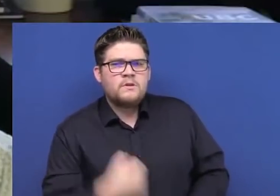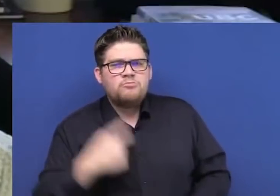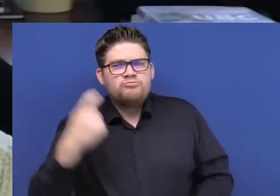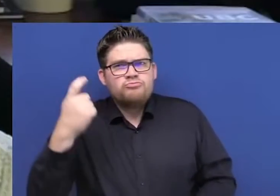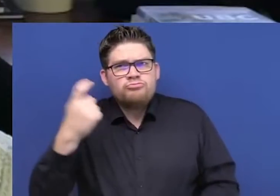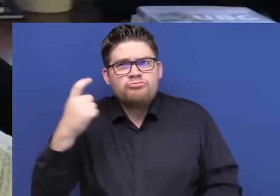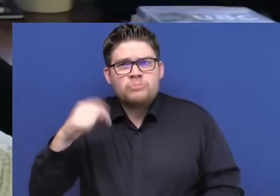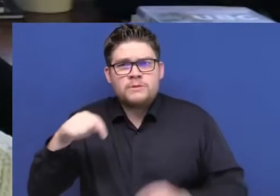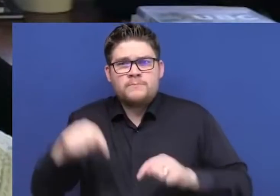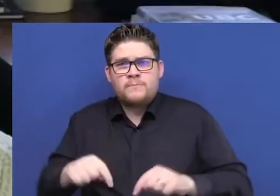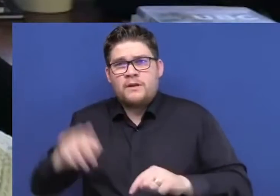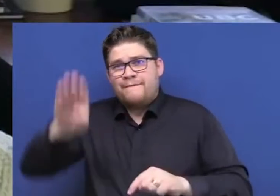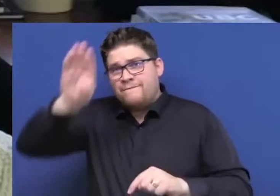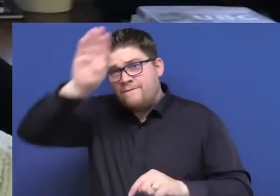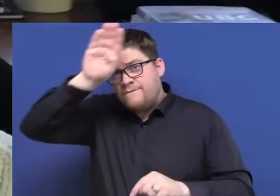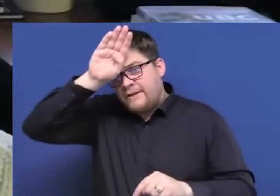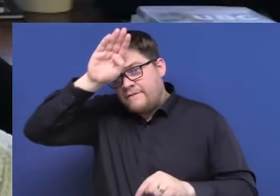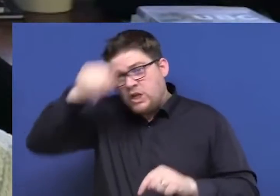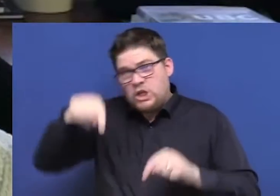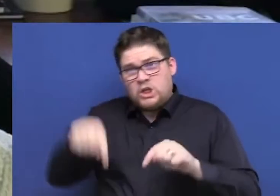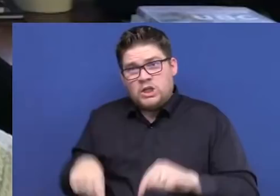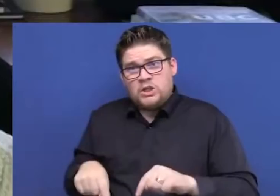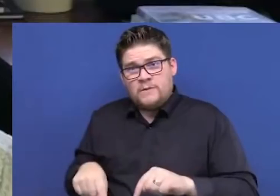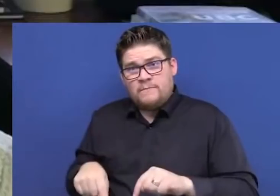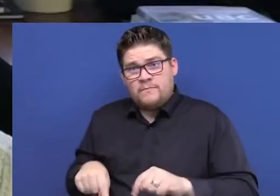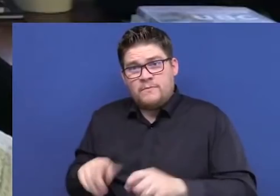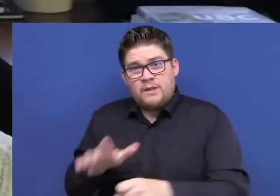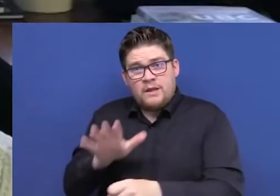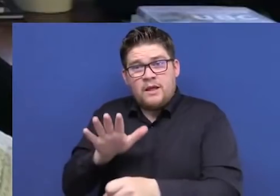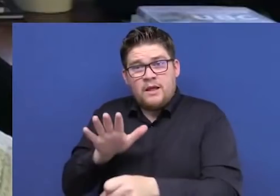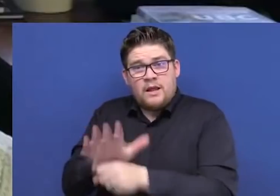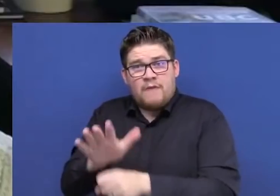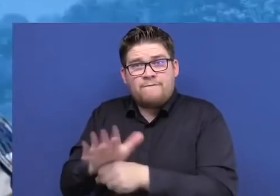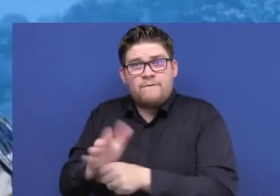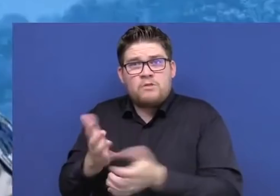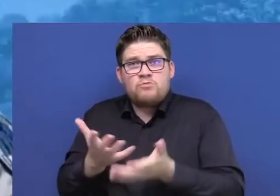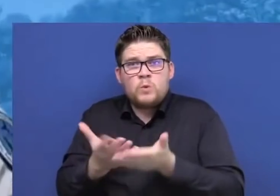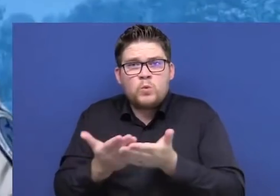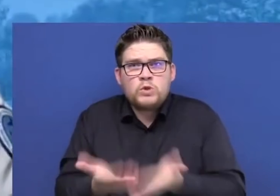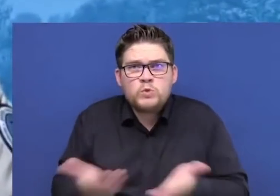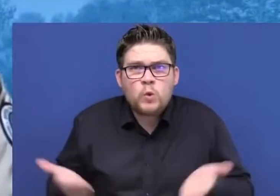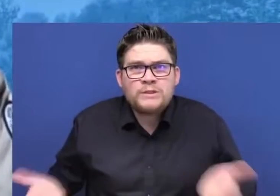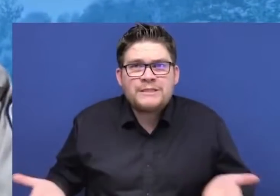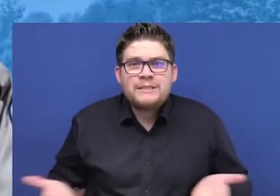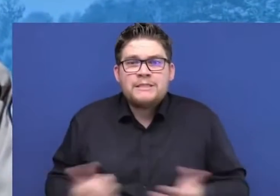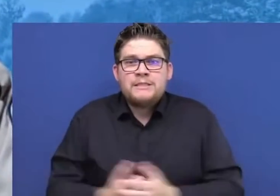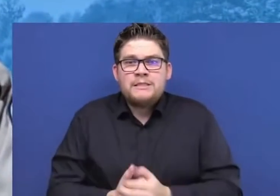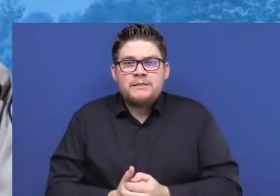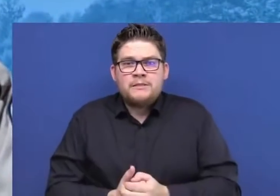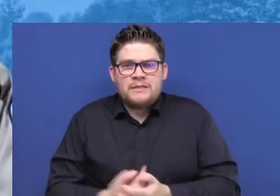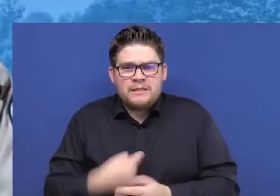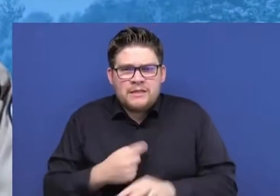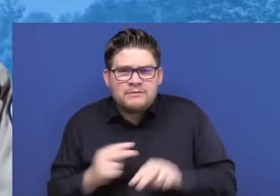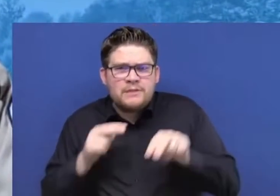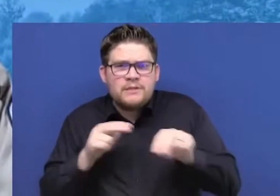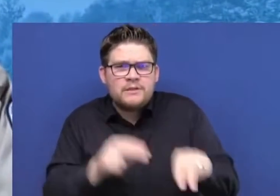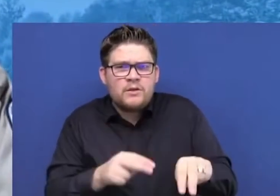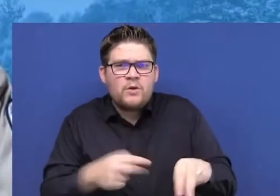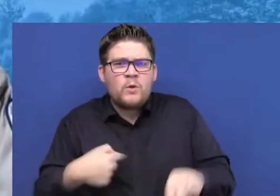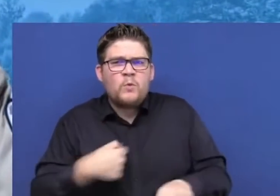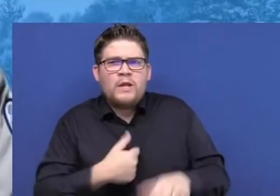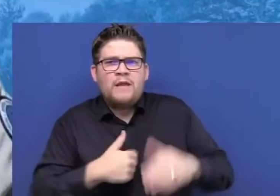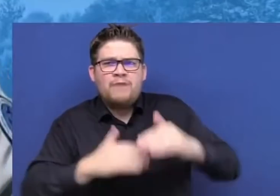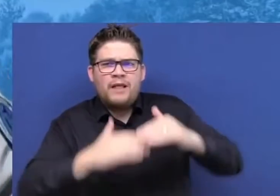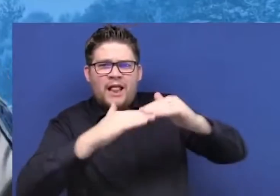sufficient. I'm reading on the Wildfire Service website that we have access to 20 air